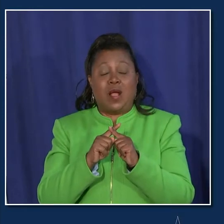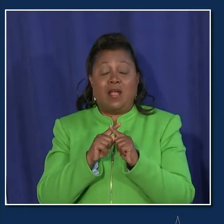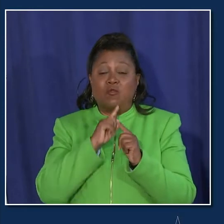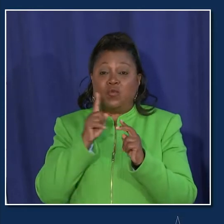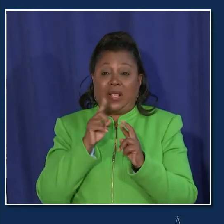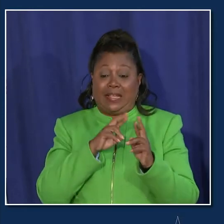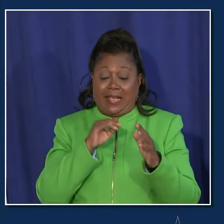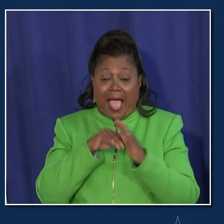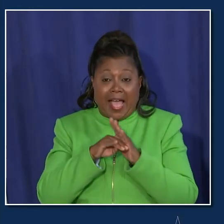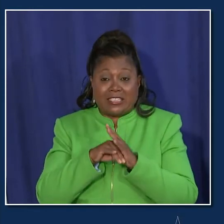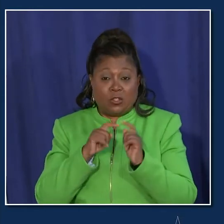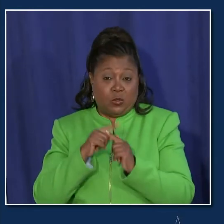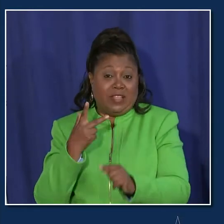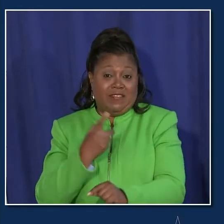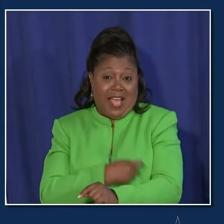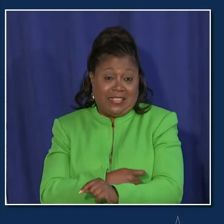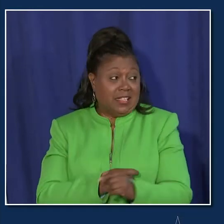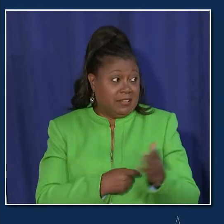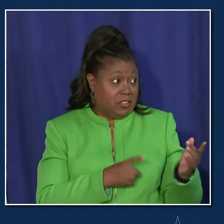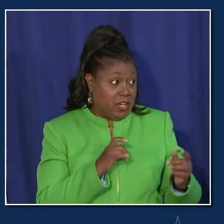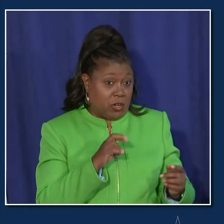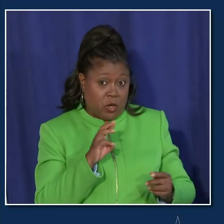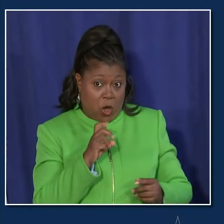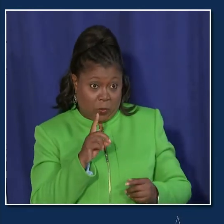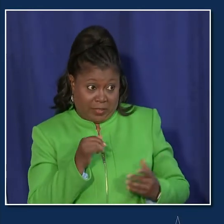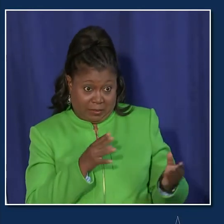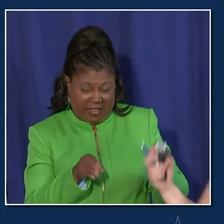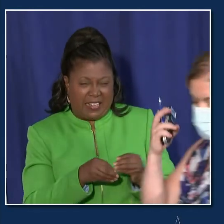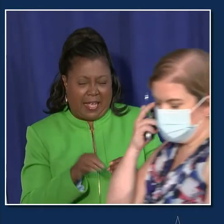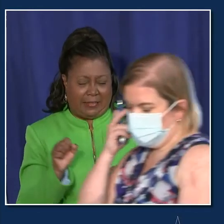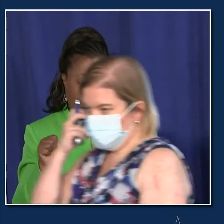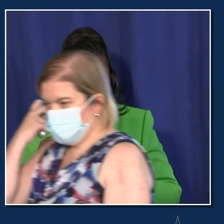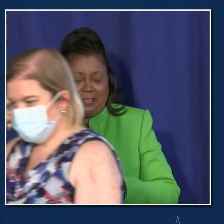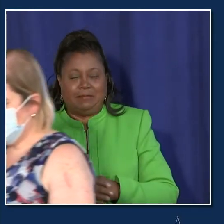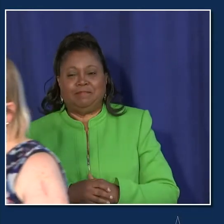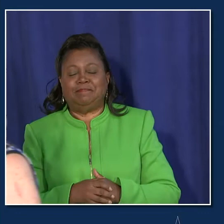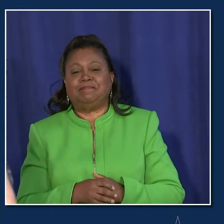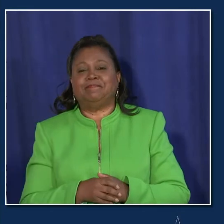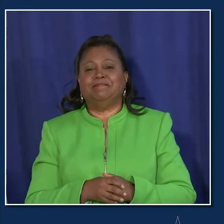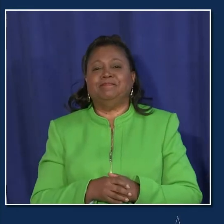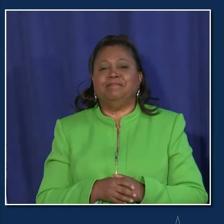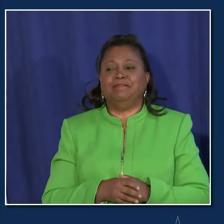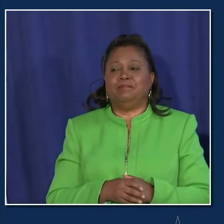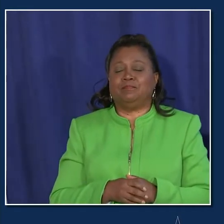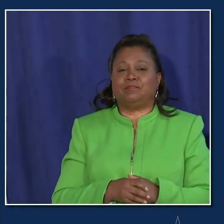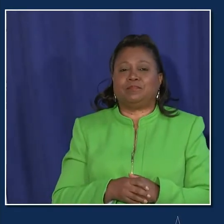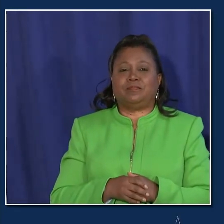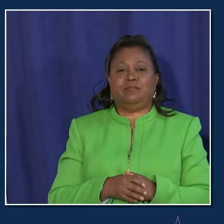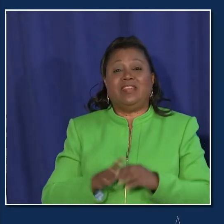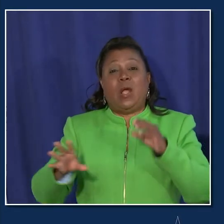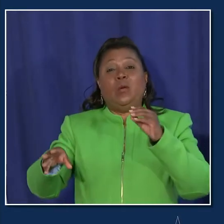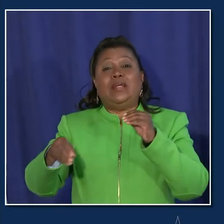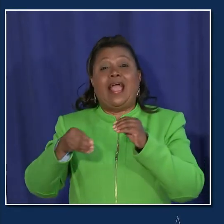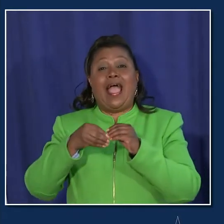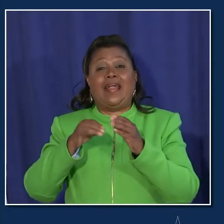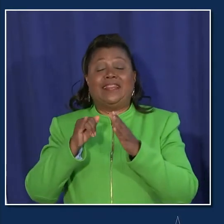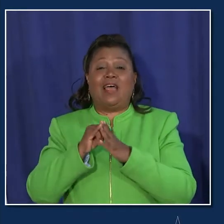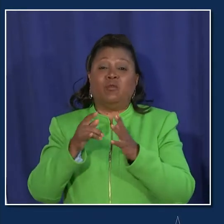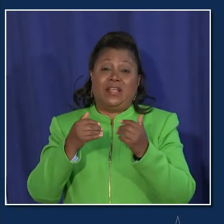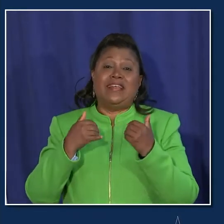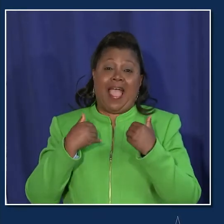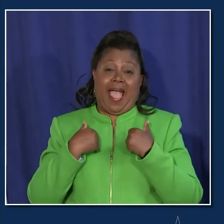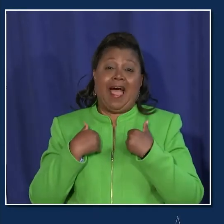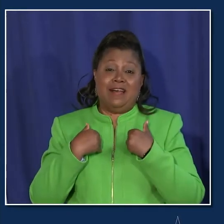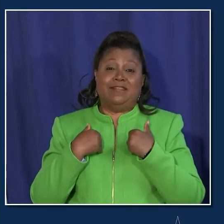ready access to the vaccine. Dr. Arwady, I don't know if you want to add to that. I would just add that, we